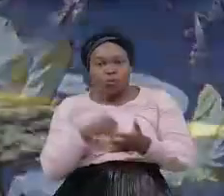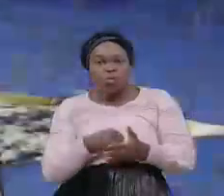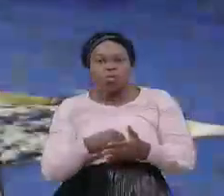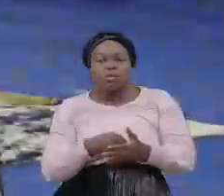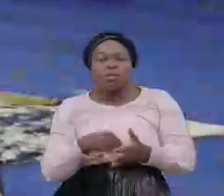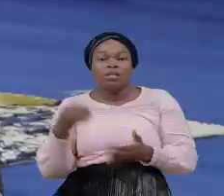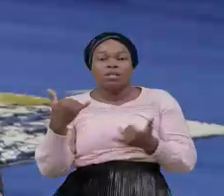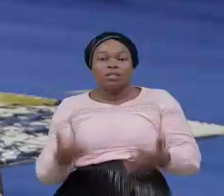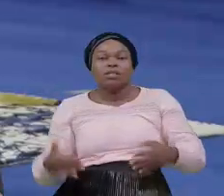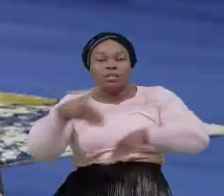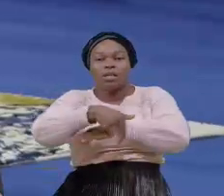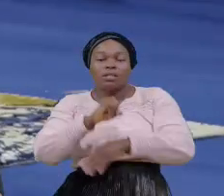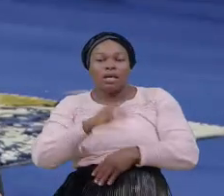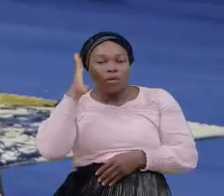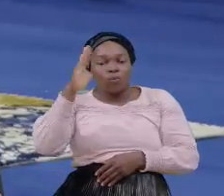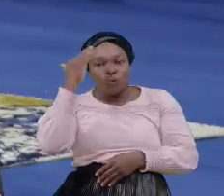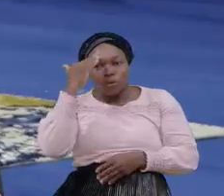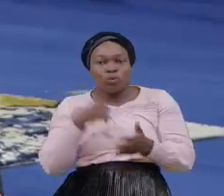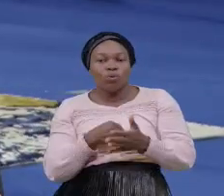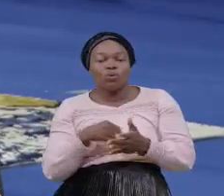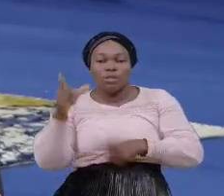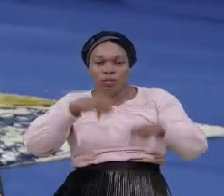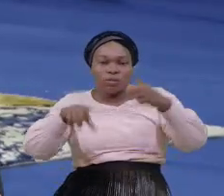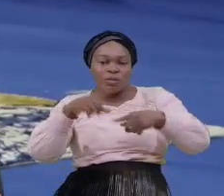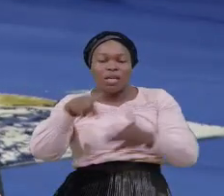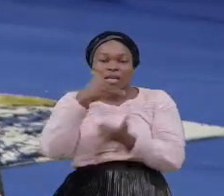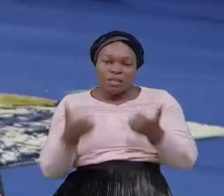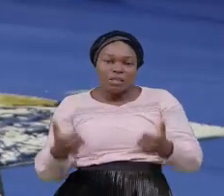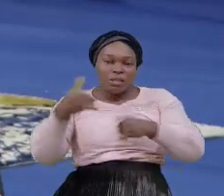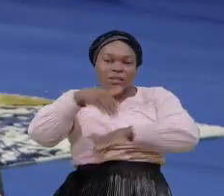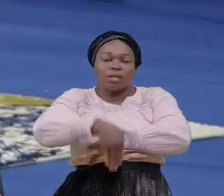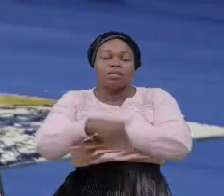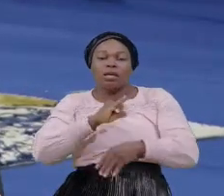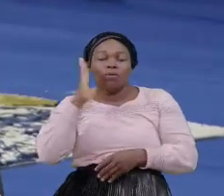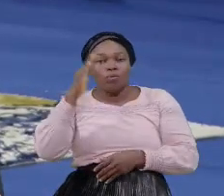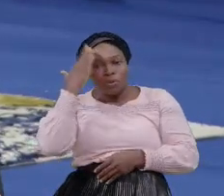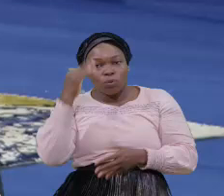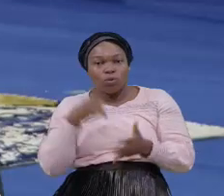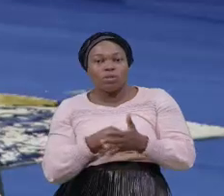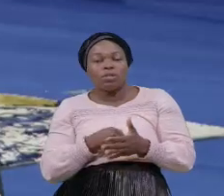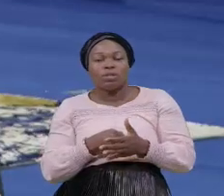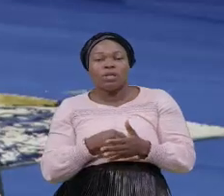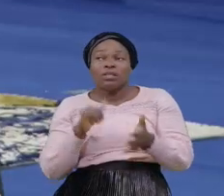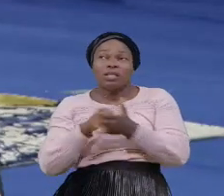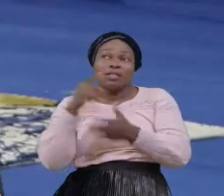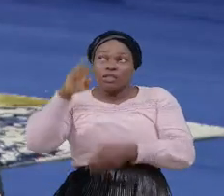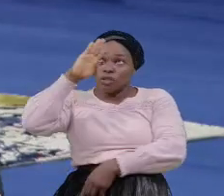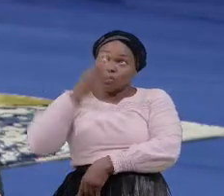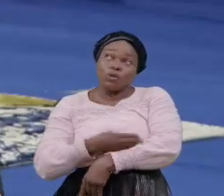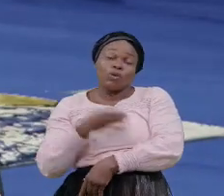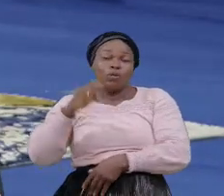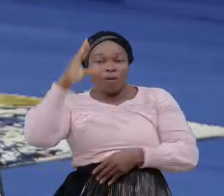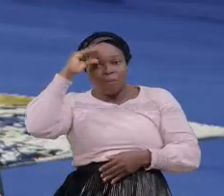It says, but that ye may know that the Son of Man has